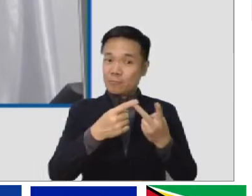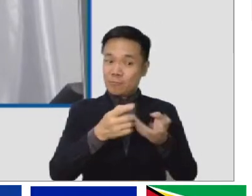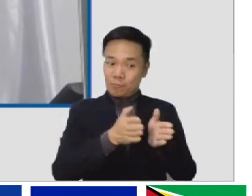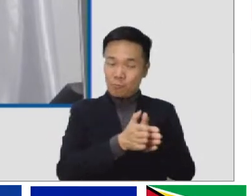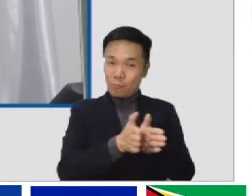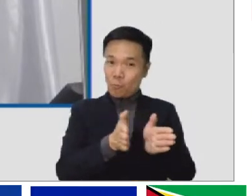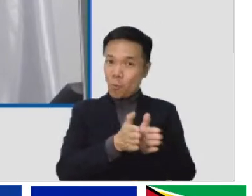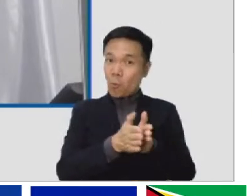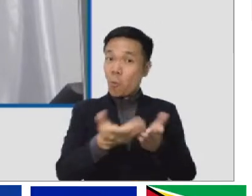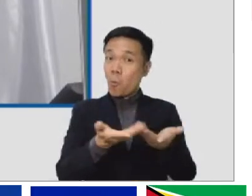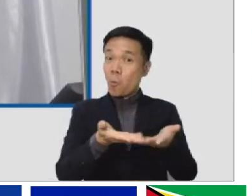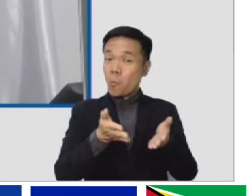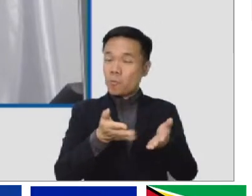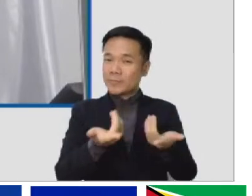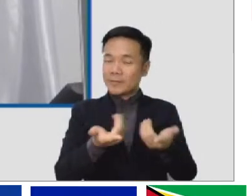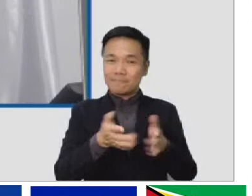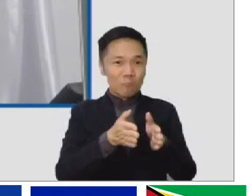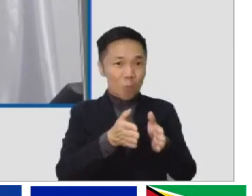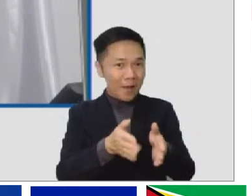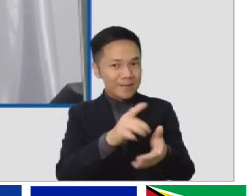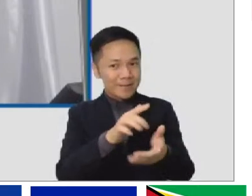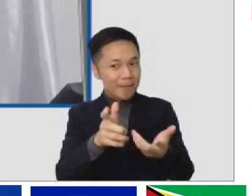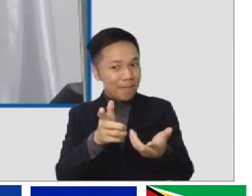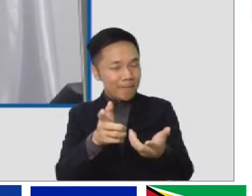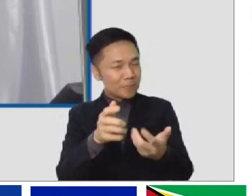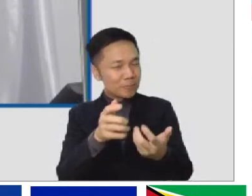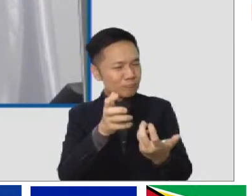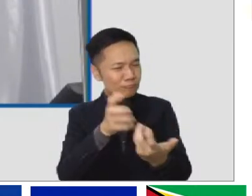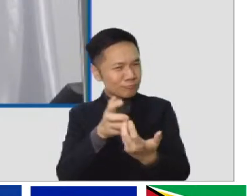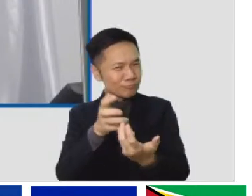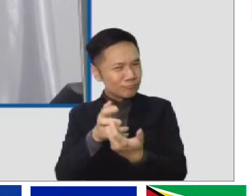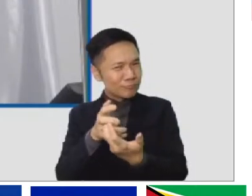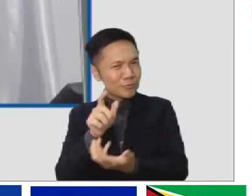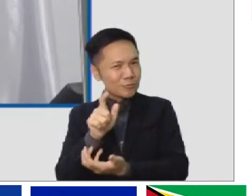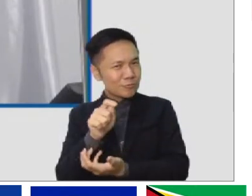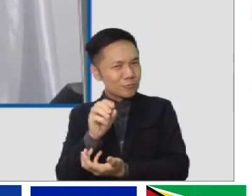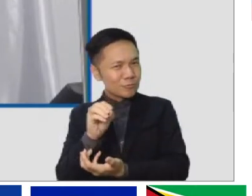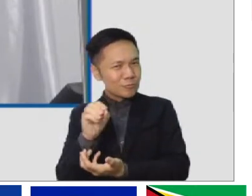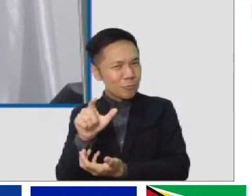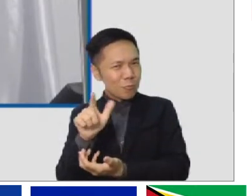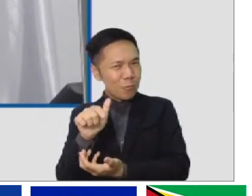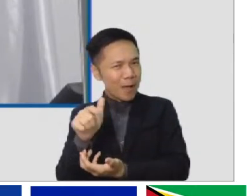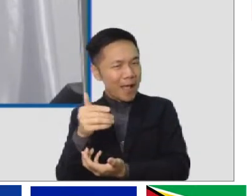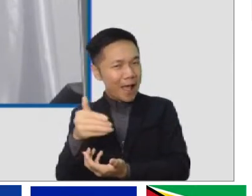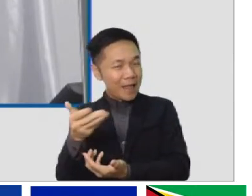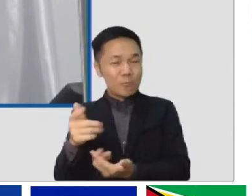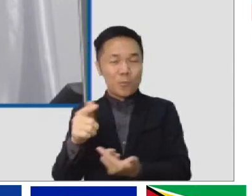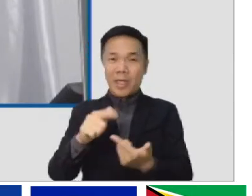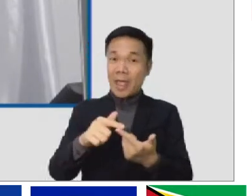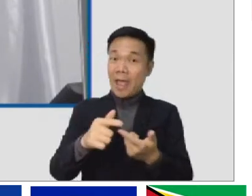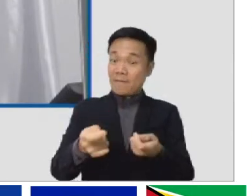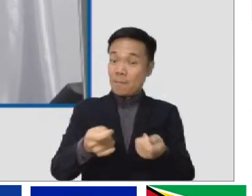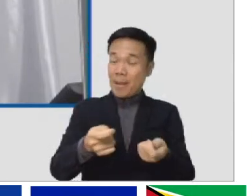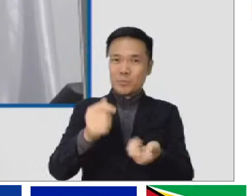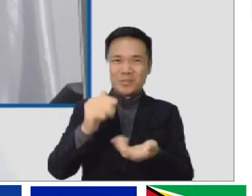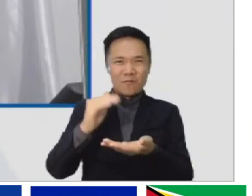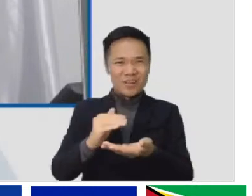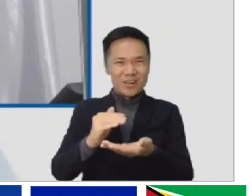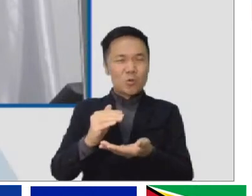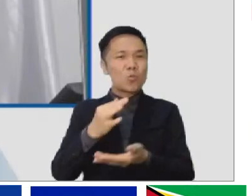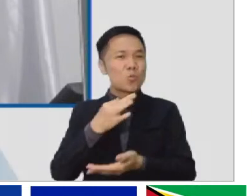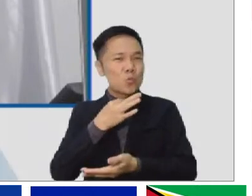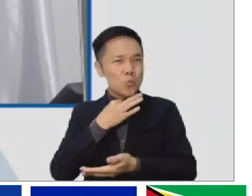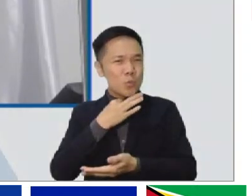effective governance, improvements in risk management, also lead to minimizing financial losses caused